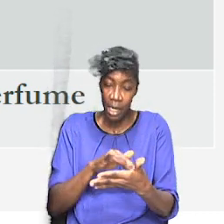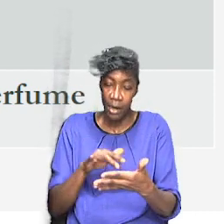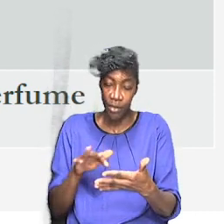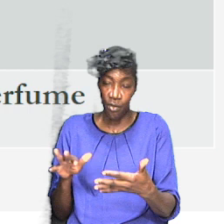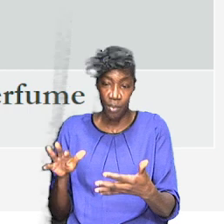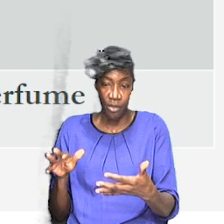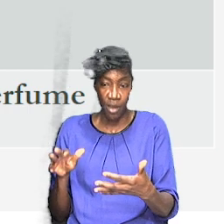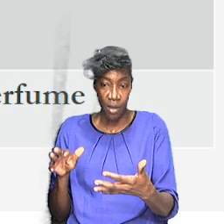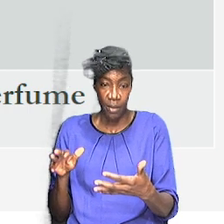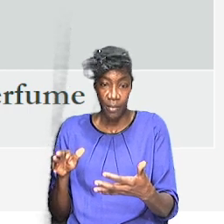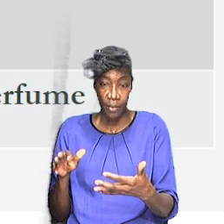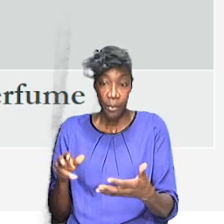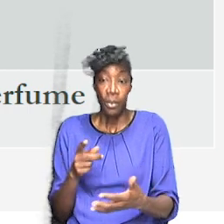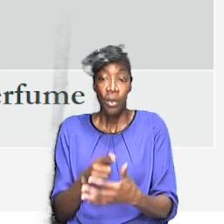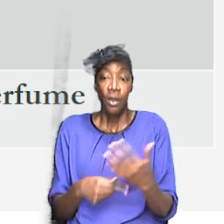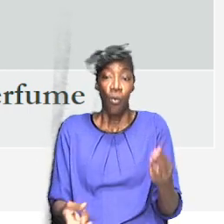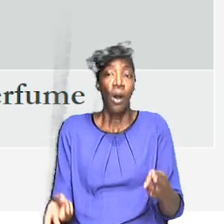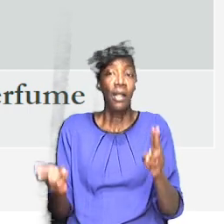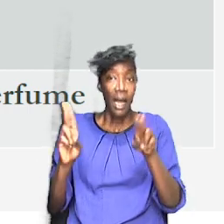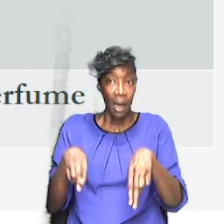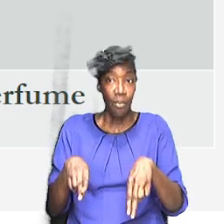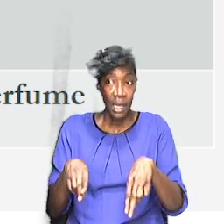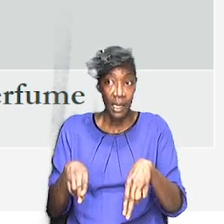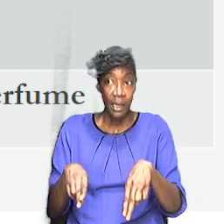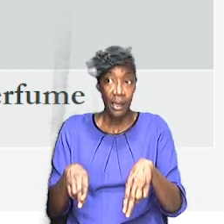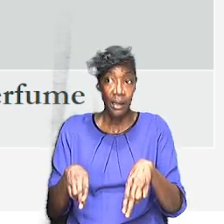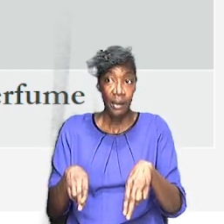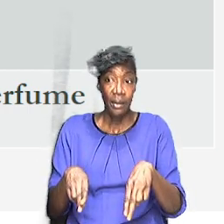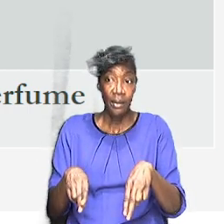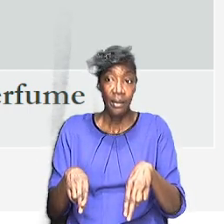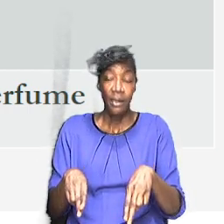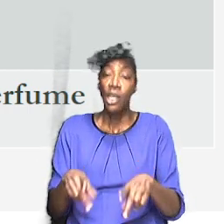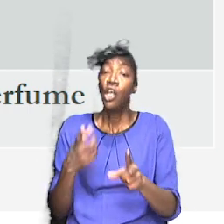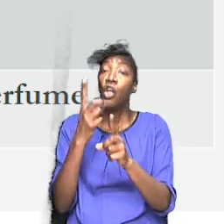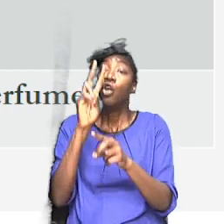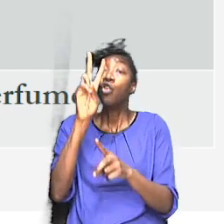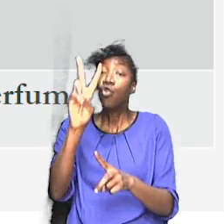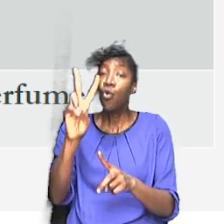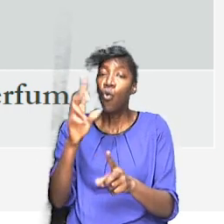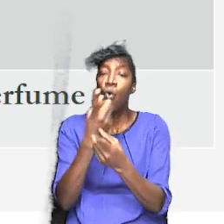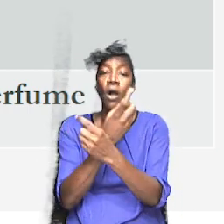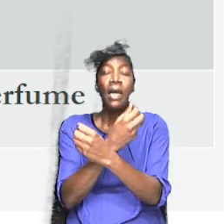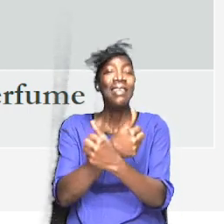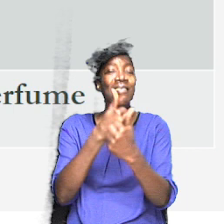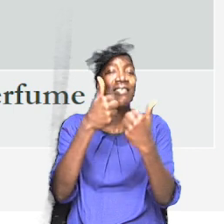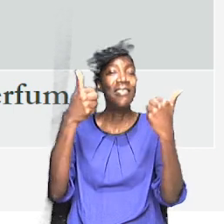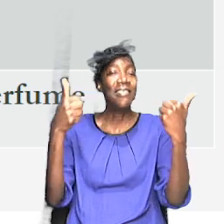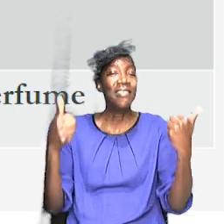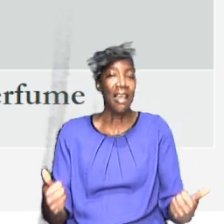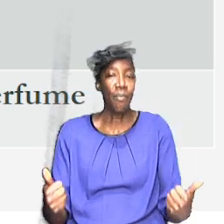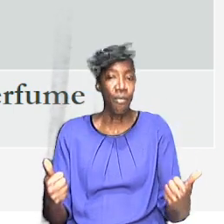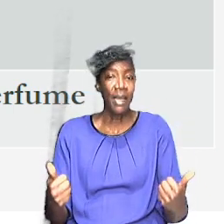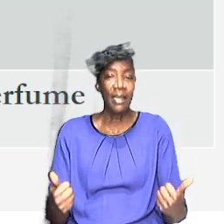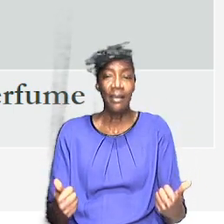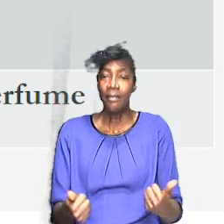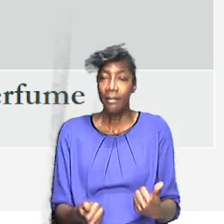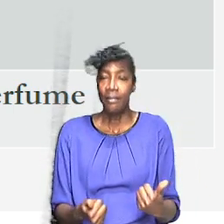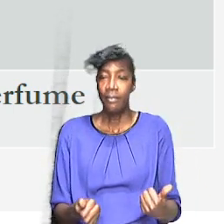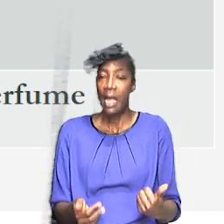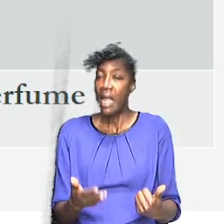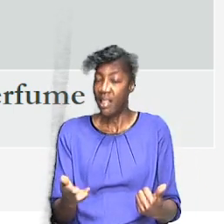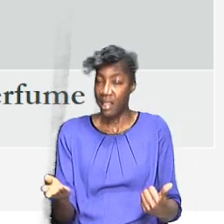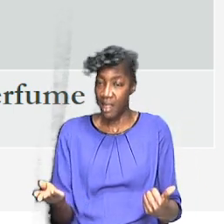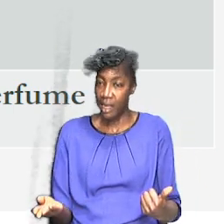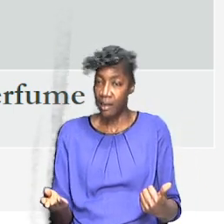what what is taking place in the scripture, that I would say that these are two separate events. Very important.